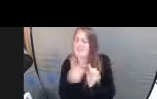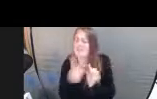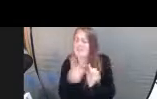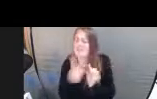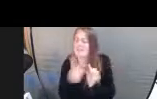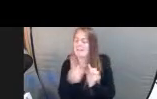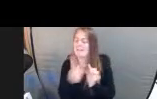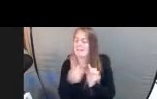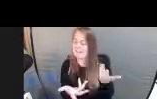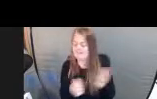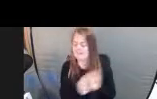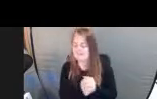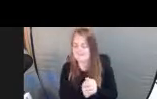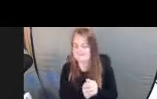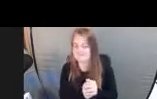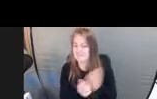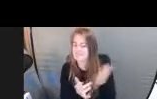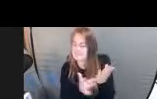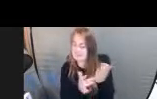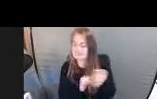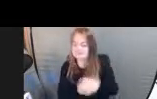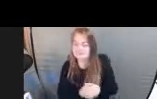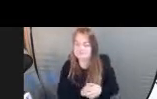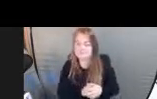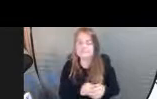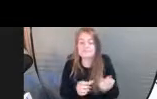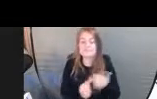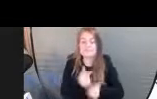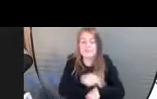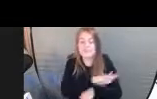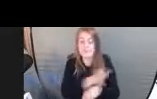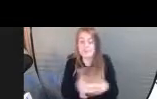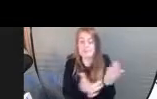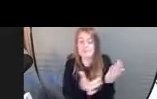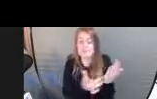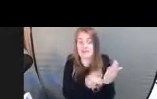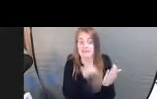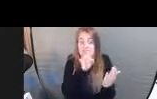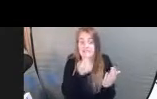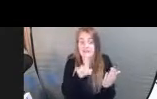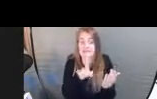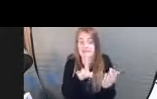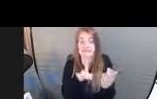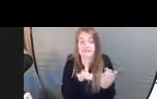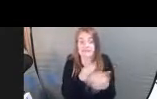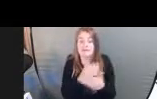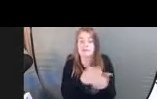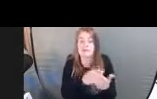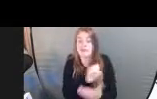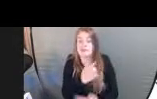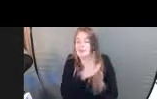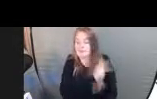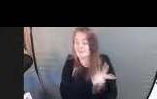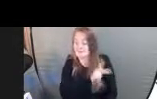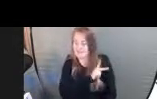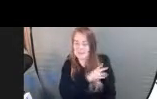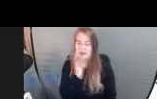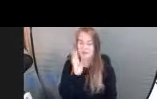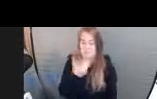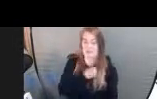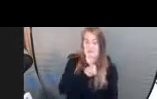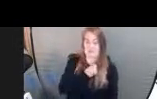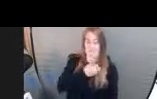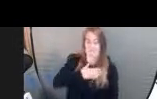about their device. Many times their devices are an extension of someone's personality, right? And I know that for me,